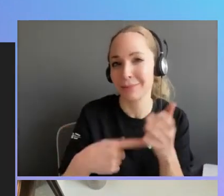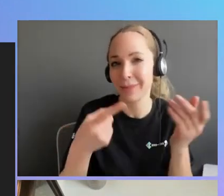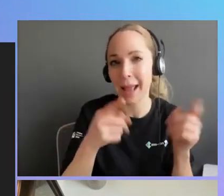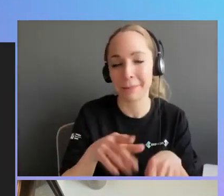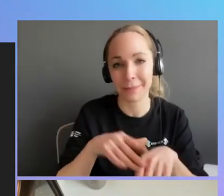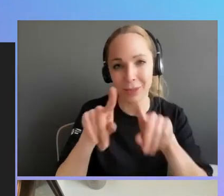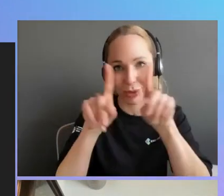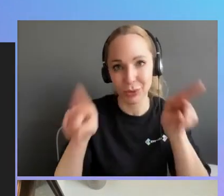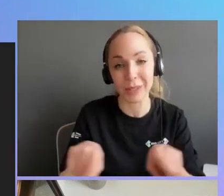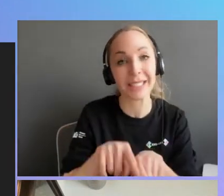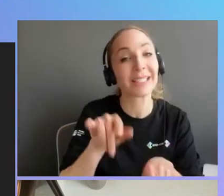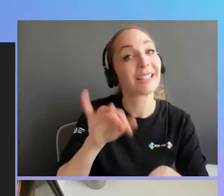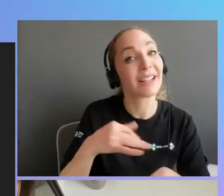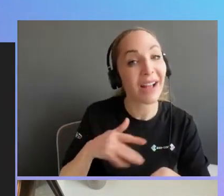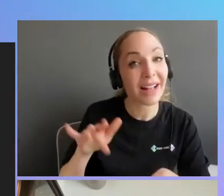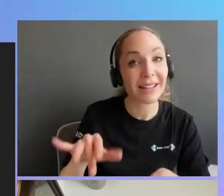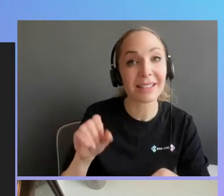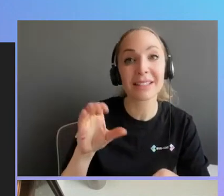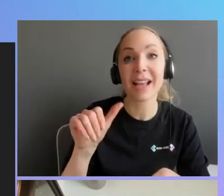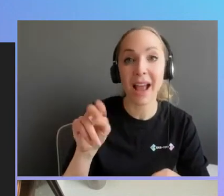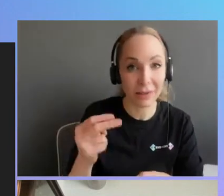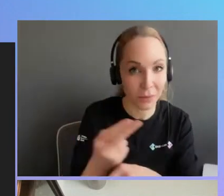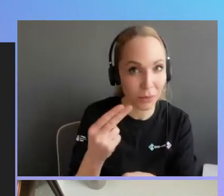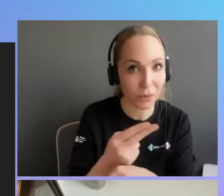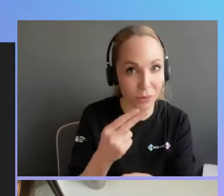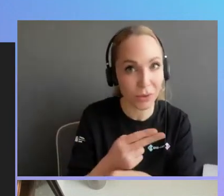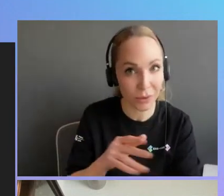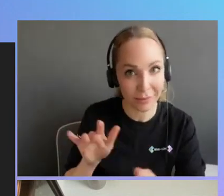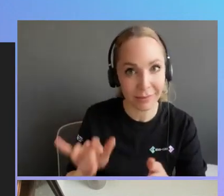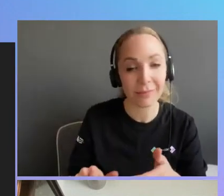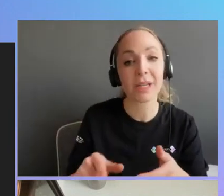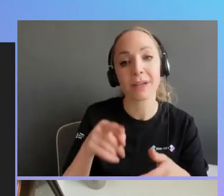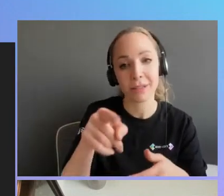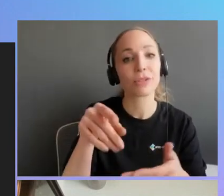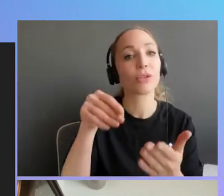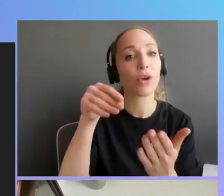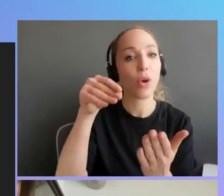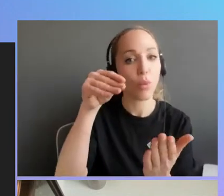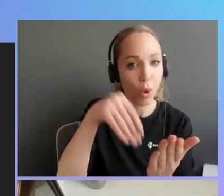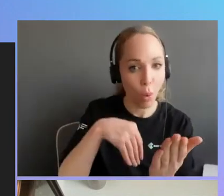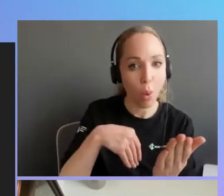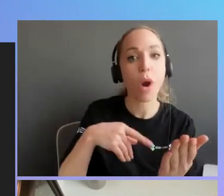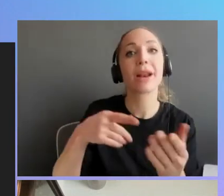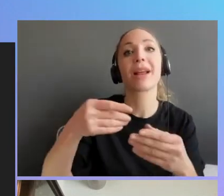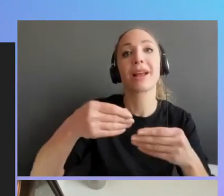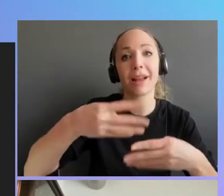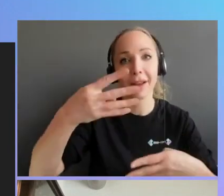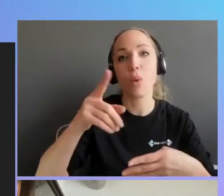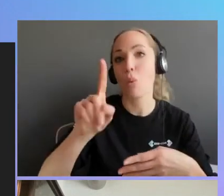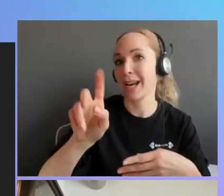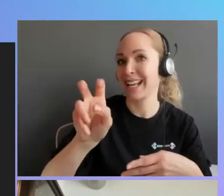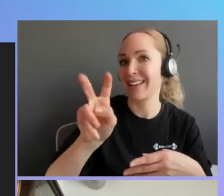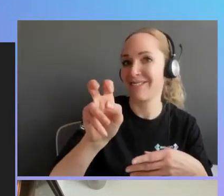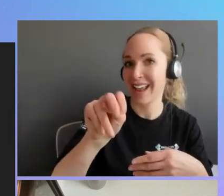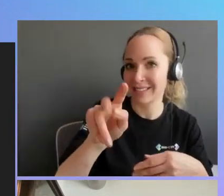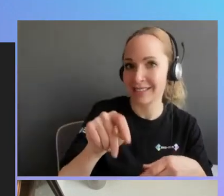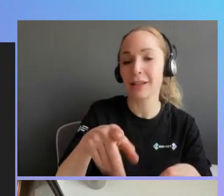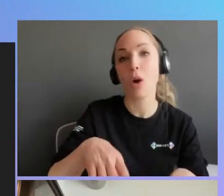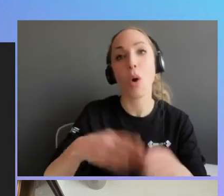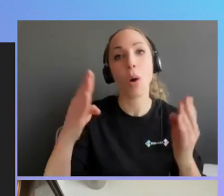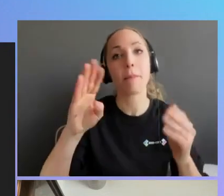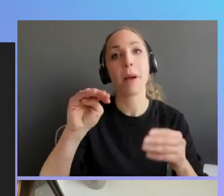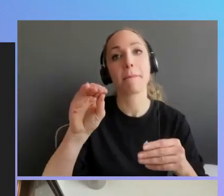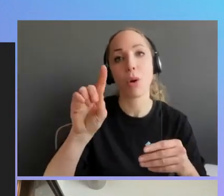the scan user flow button. It says recording. One event recorded, the full page scan has taken place. I've opened up a modal on the test page and it detected